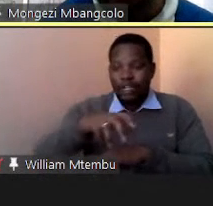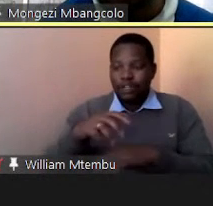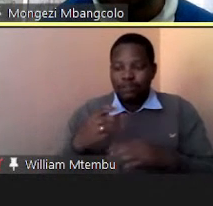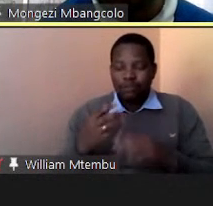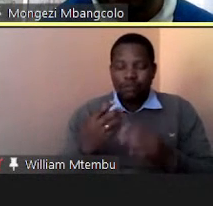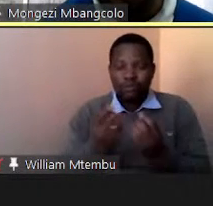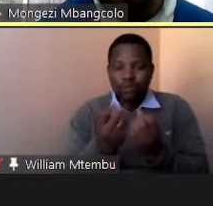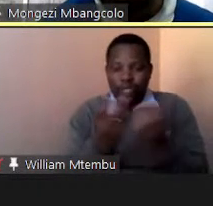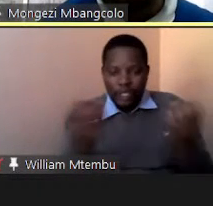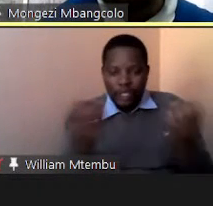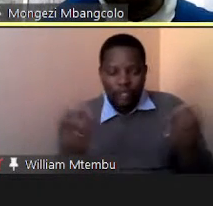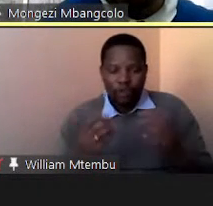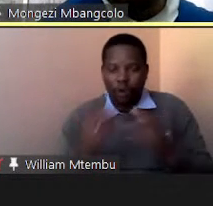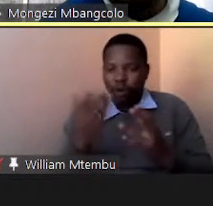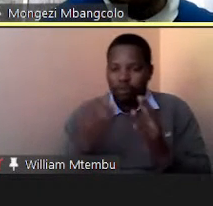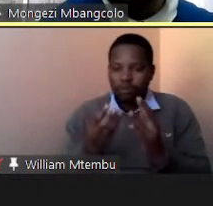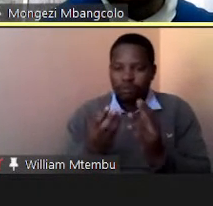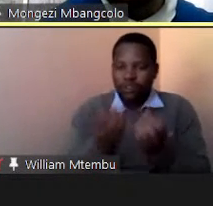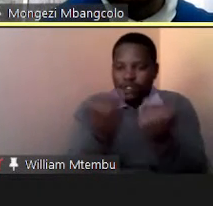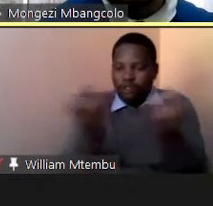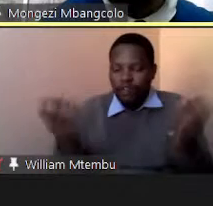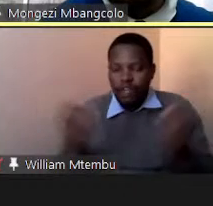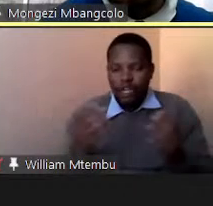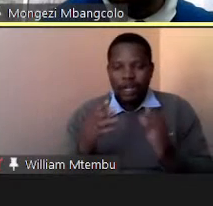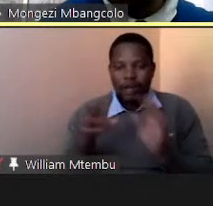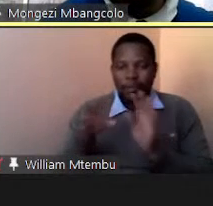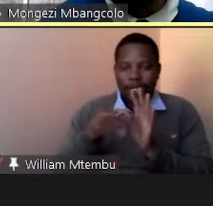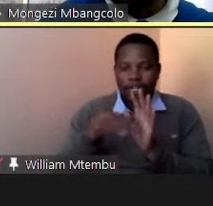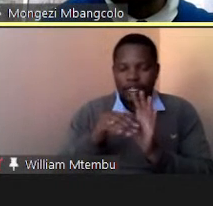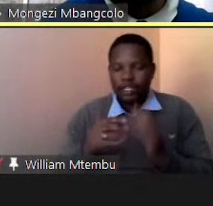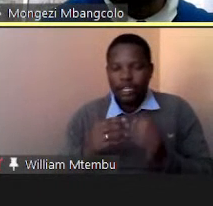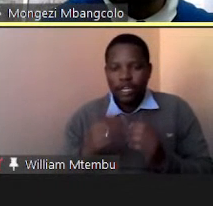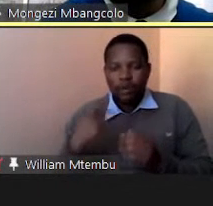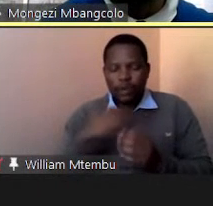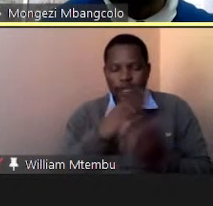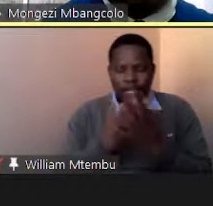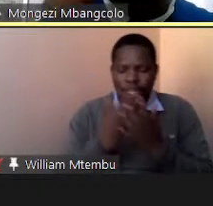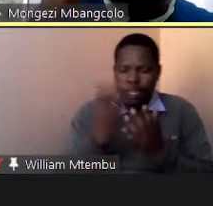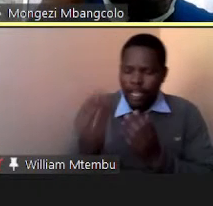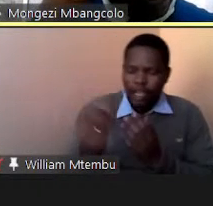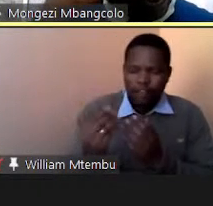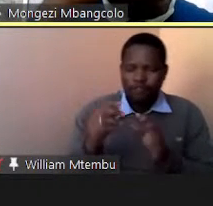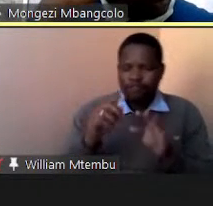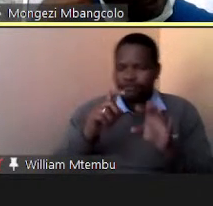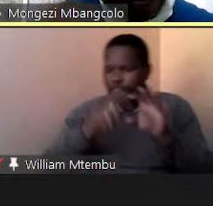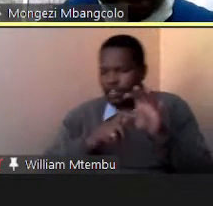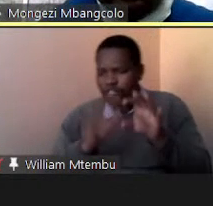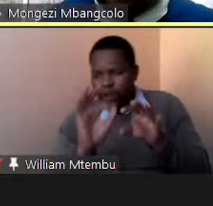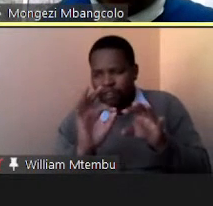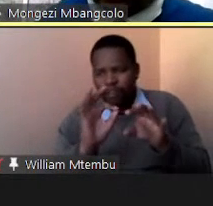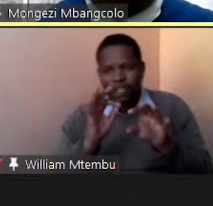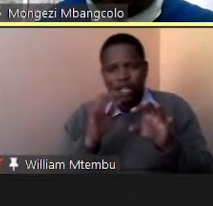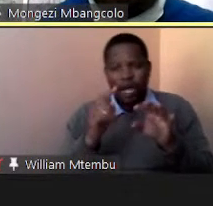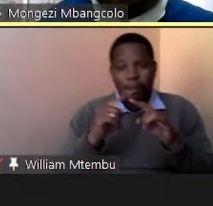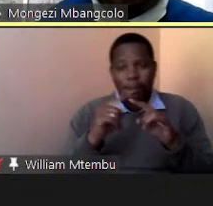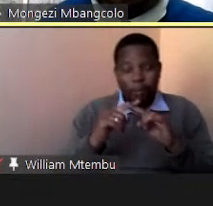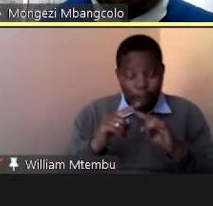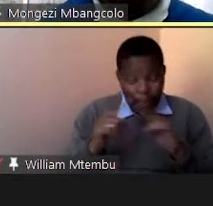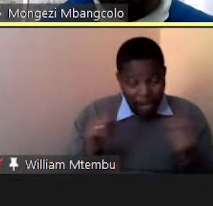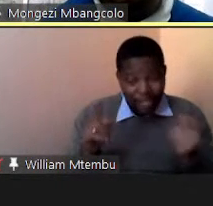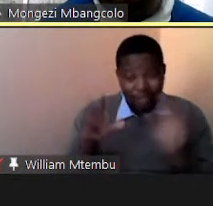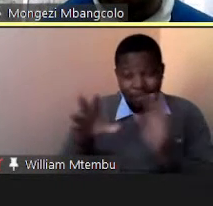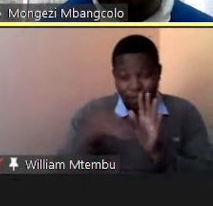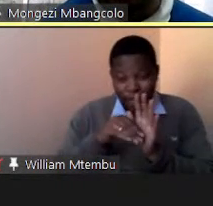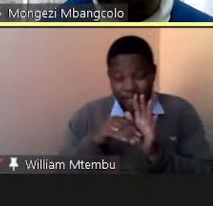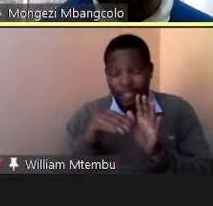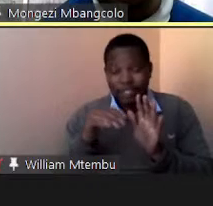So what you do find, we do have production, you can have a good quality produce, but comes to the marketing phase, then